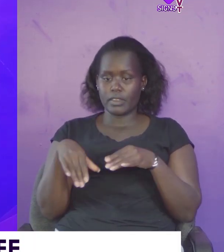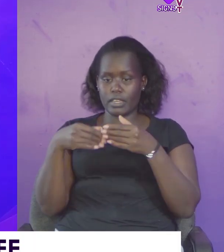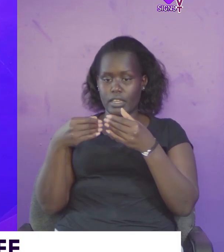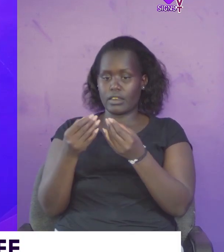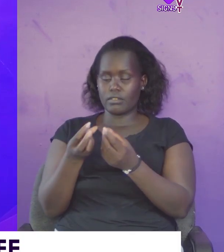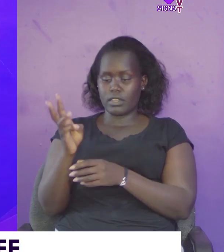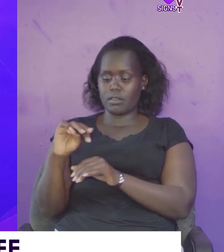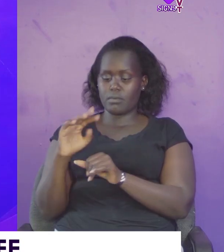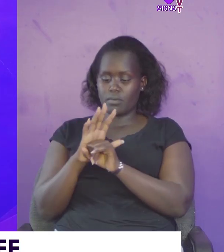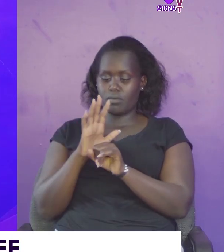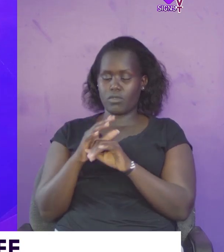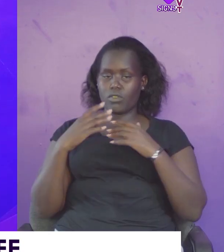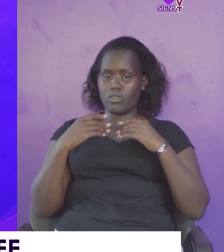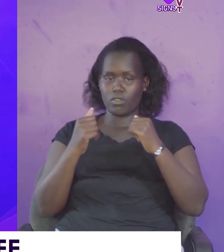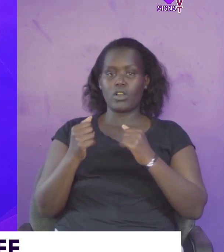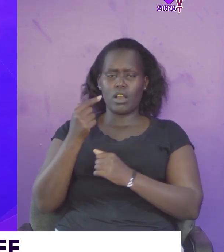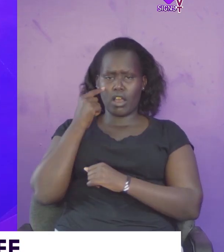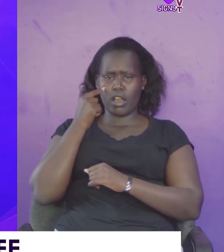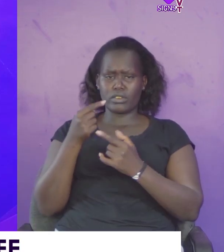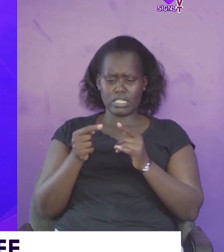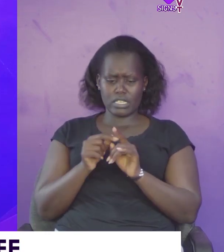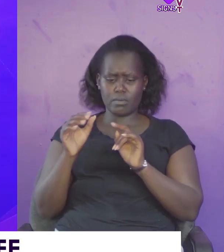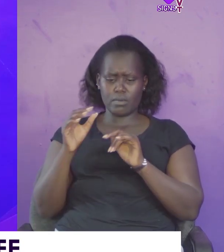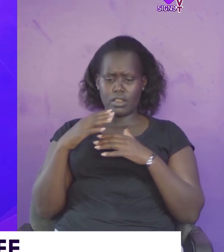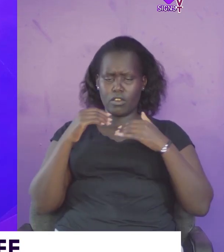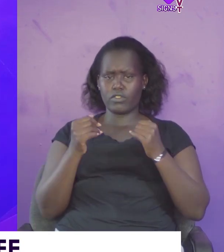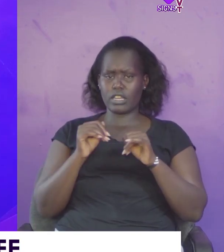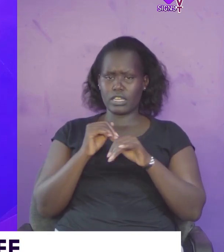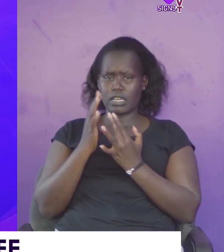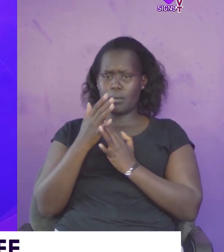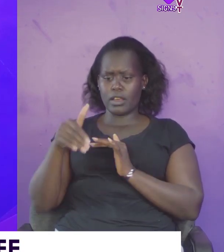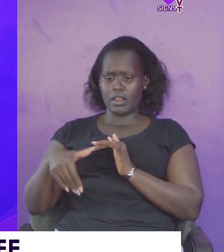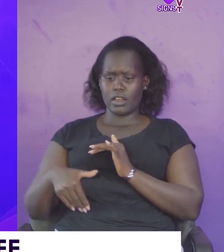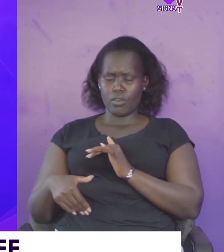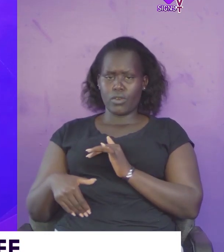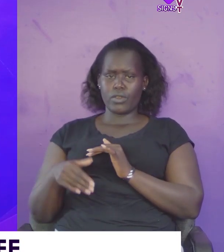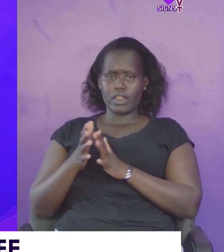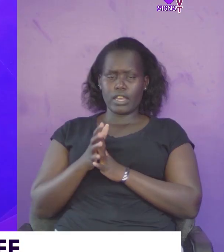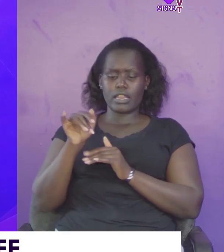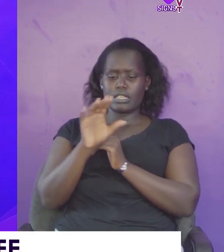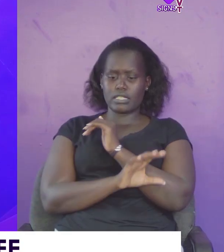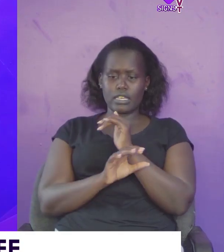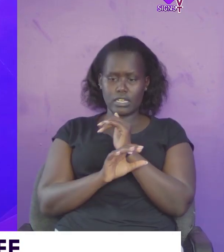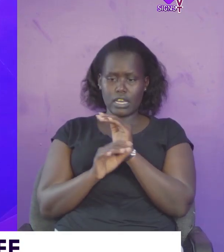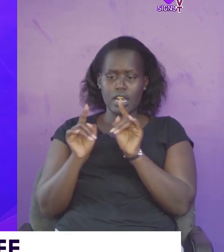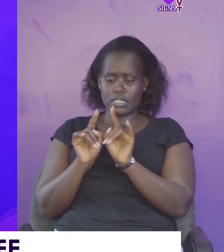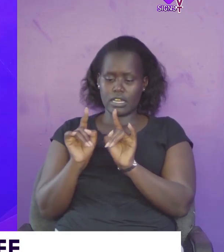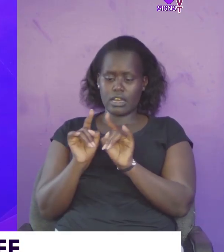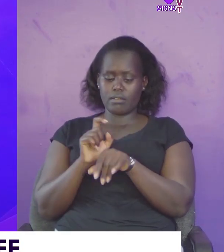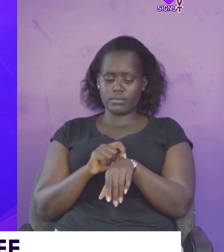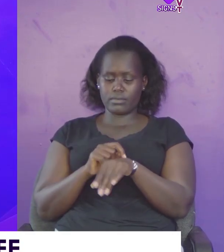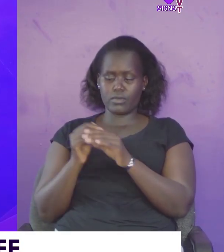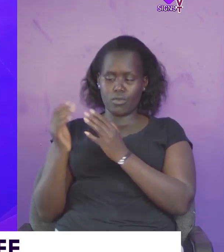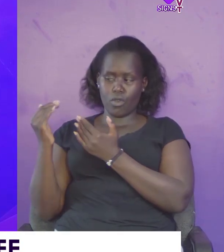of confidence. Are you seeing this kind of confidence amongst the youth in this country? As we hope